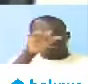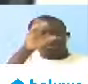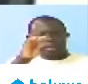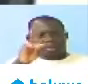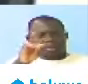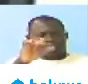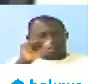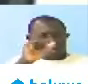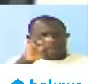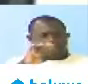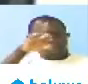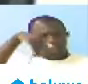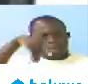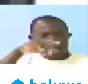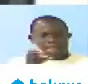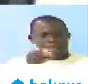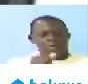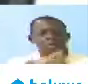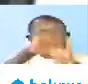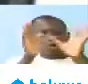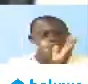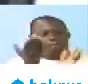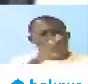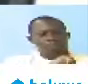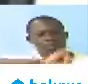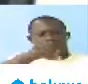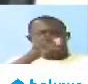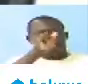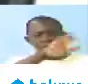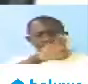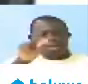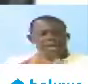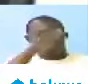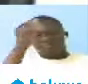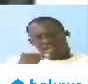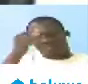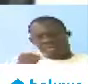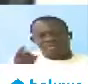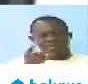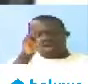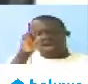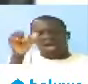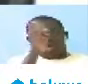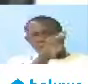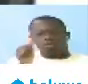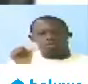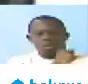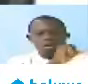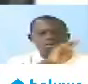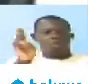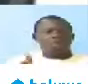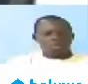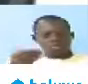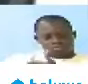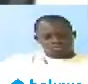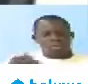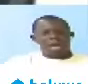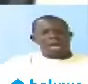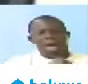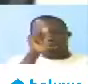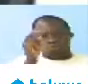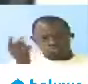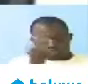and Damfa, we are all from Jara. And our villages are close to one another. And you were both rebels in